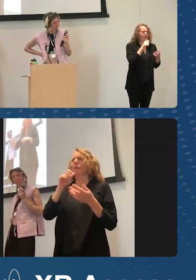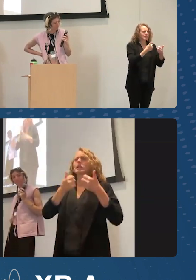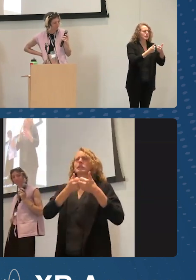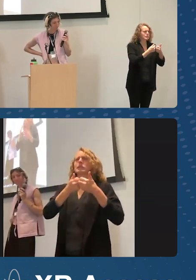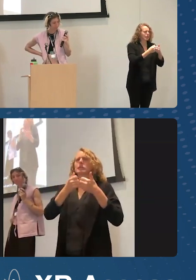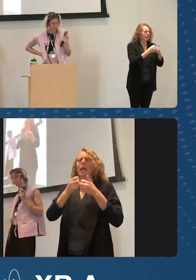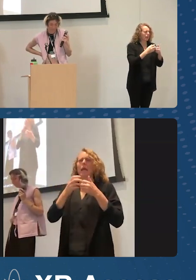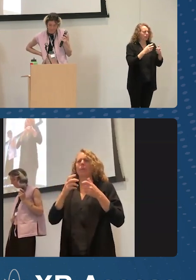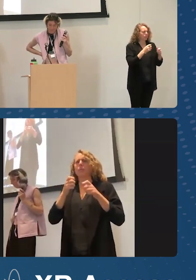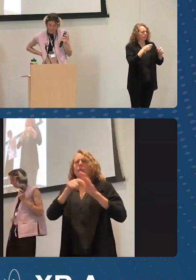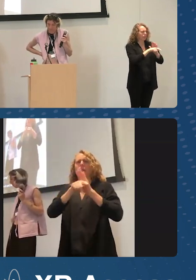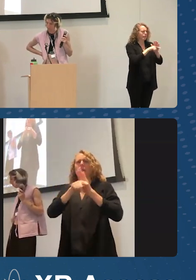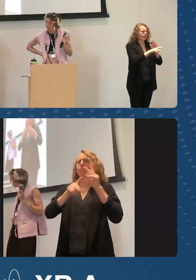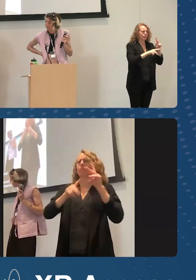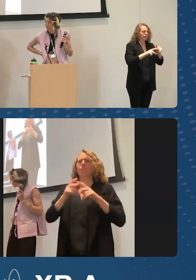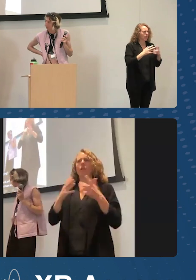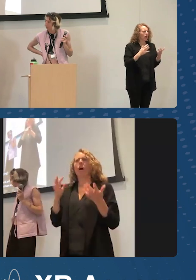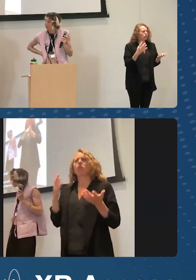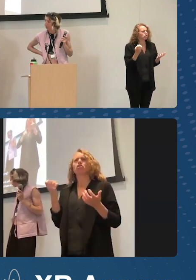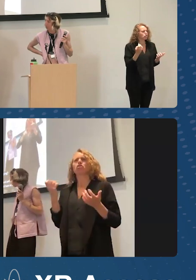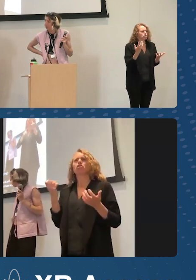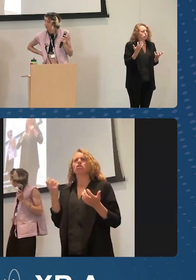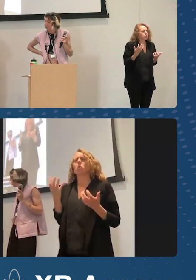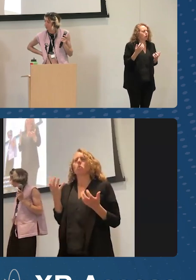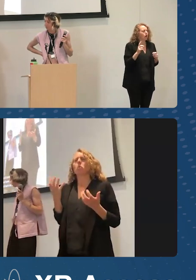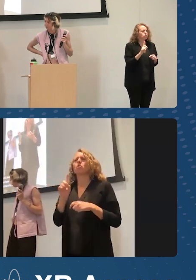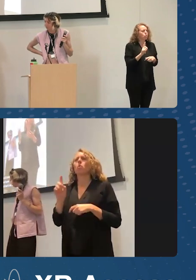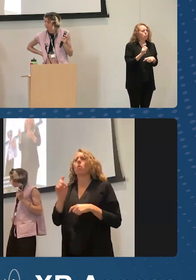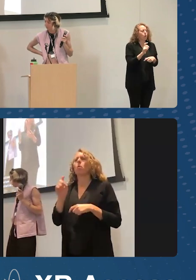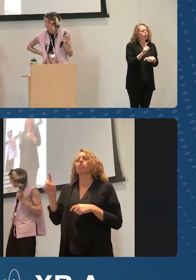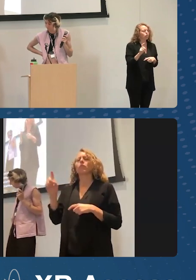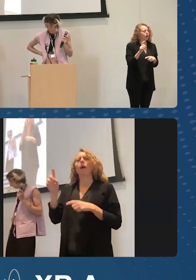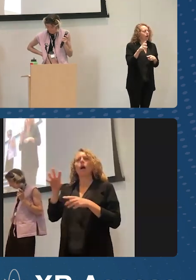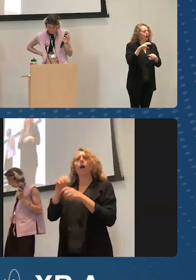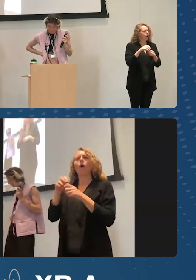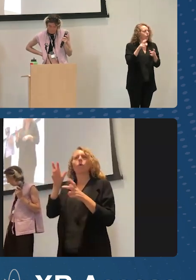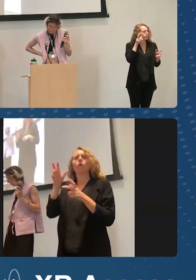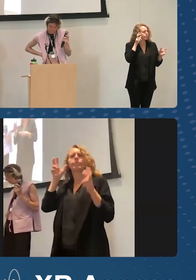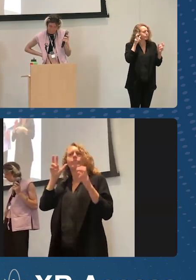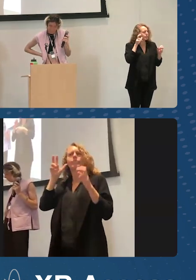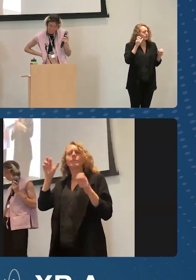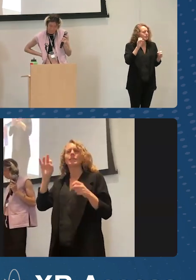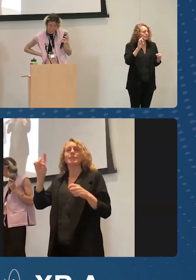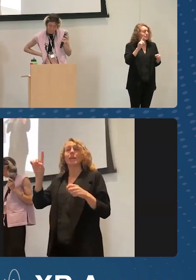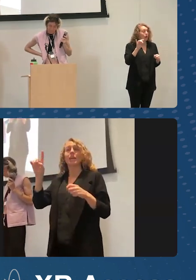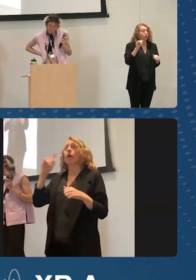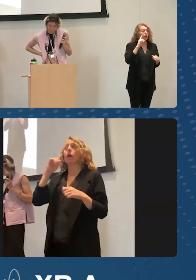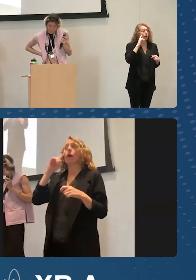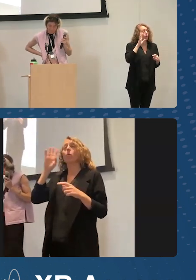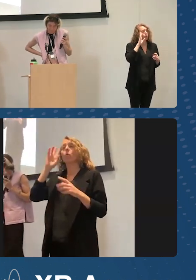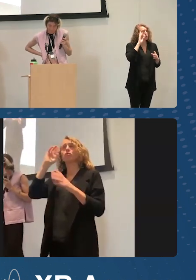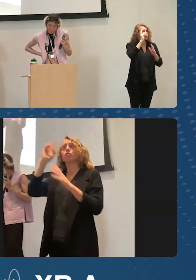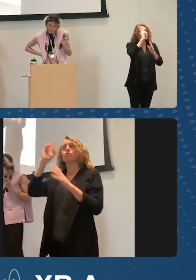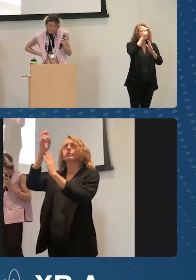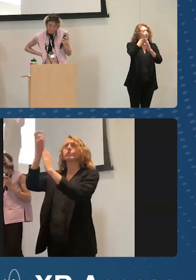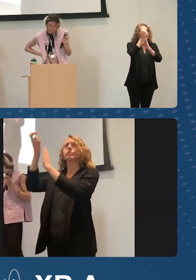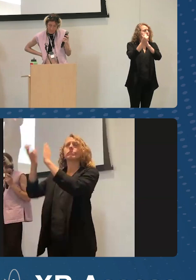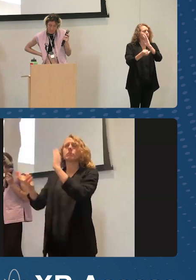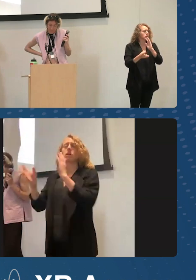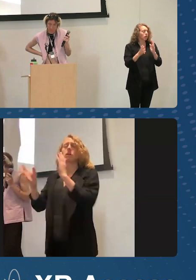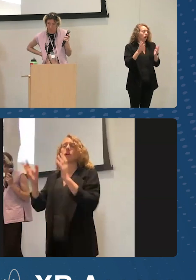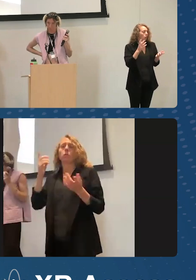that sort of thing? I just kind of want to walk around in sound, like as I would like sonic drift through the world, right? And